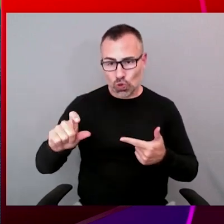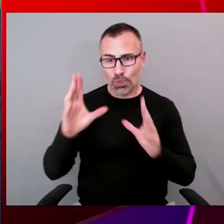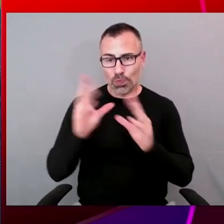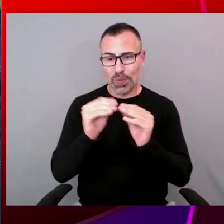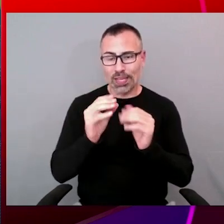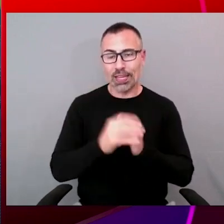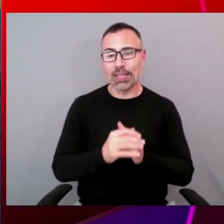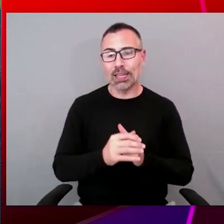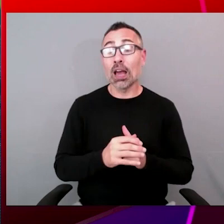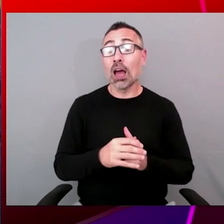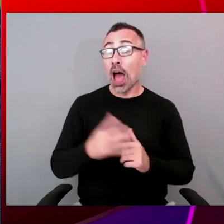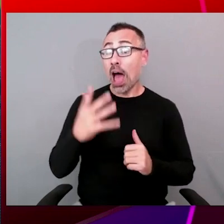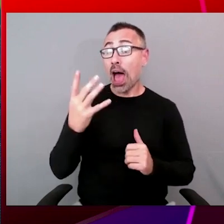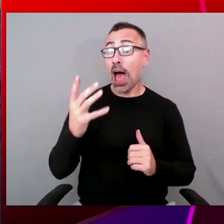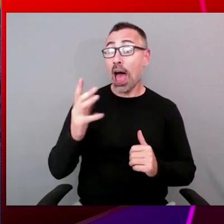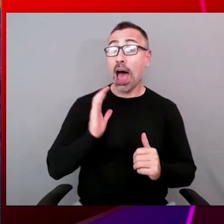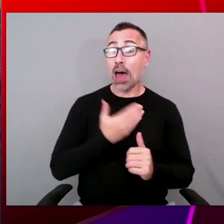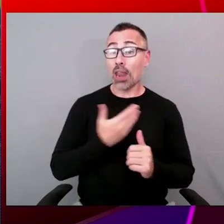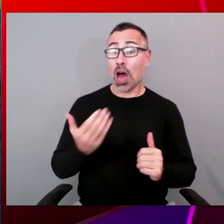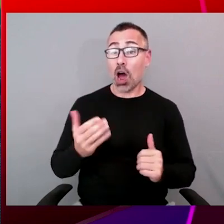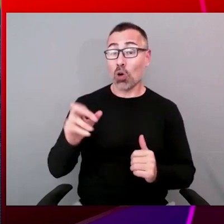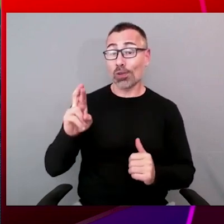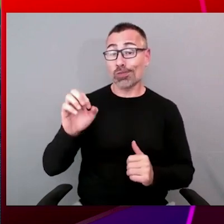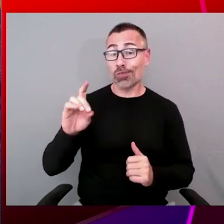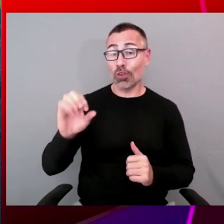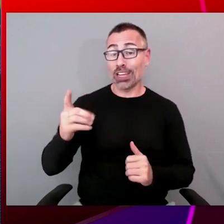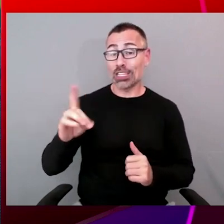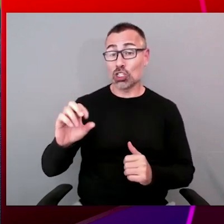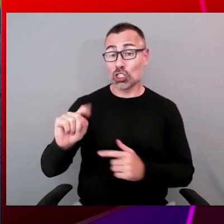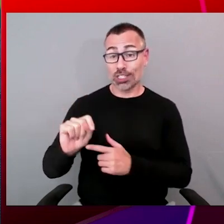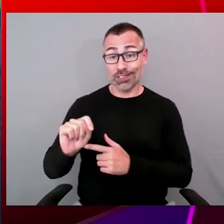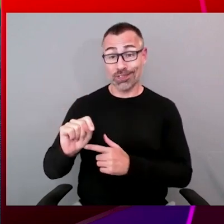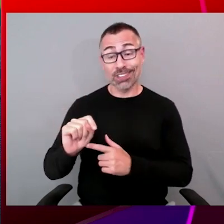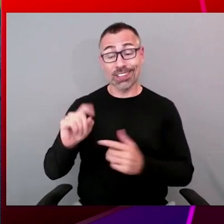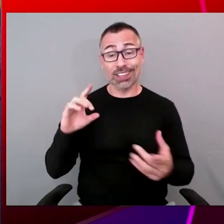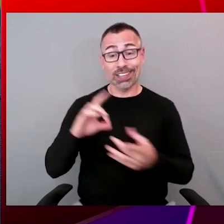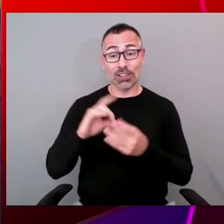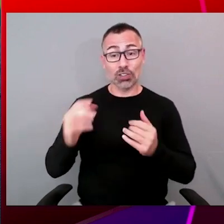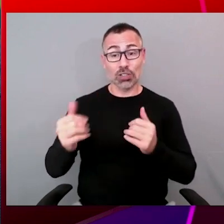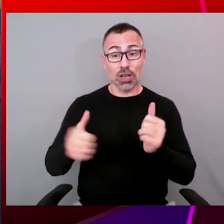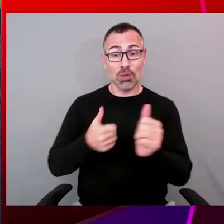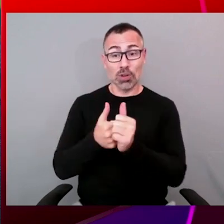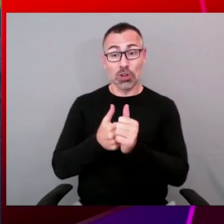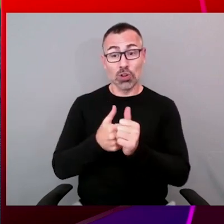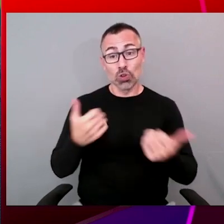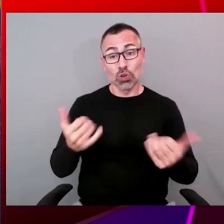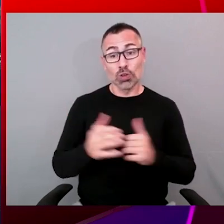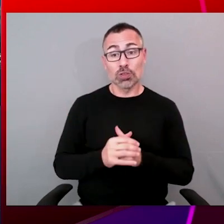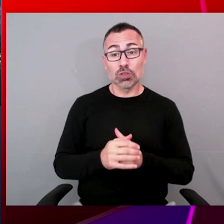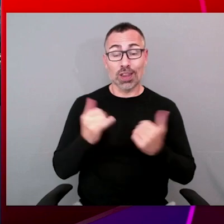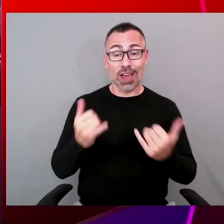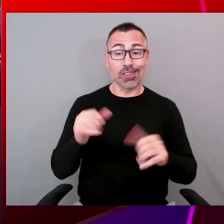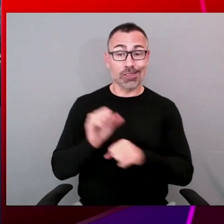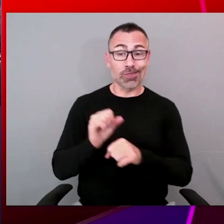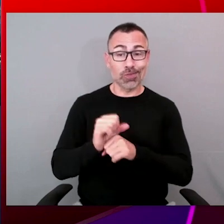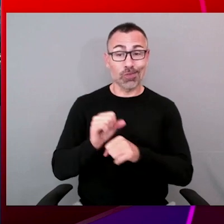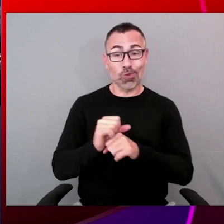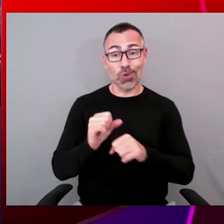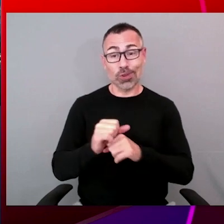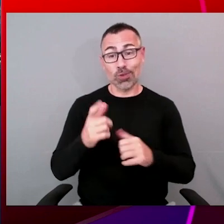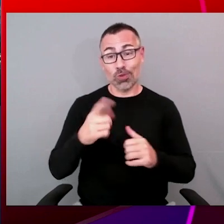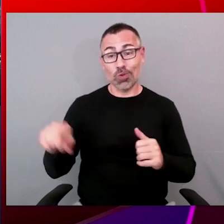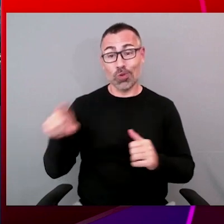Operates with Redshift clusters and private subnet, as well as Redshift serverless. Cool. Yeah, so how